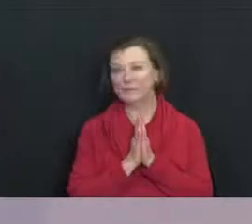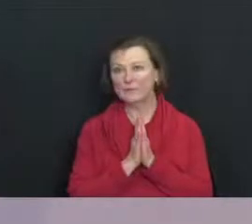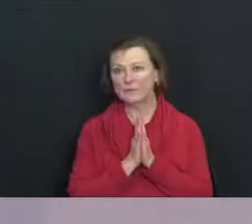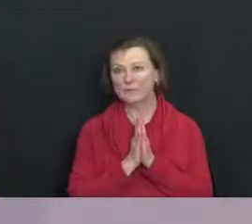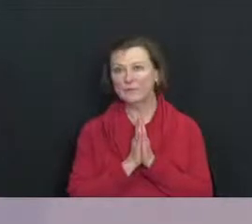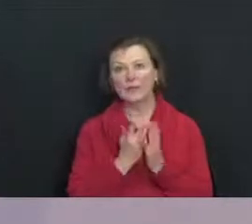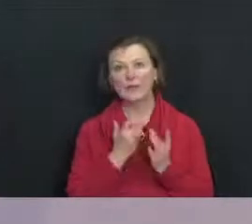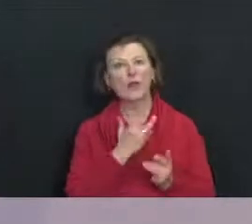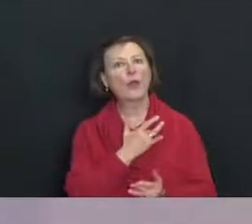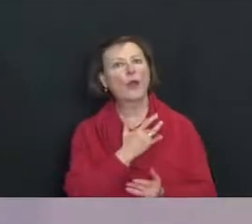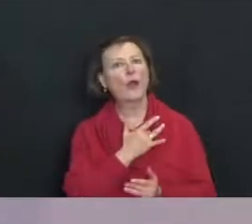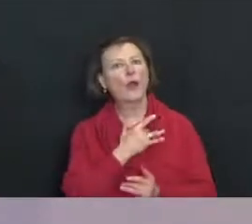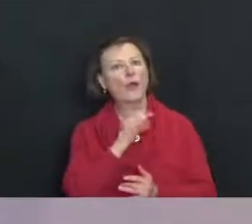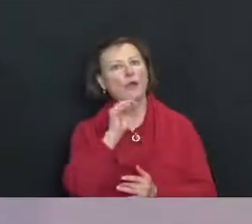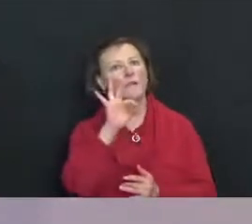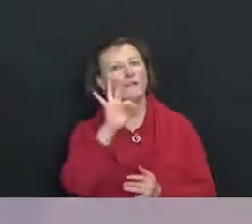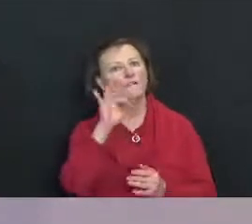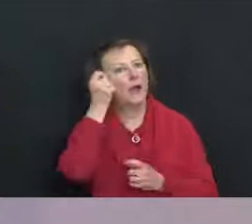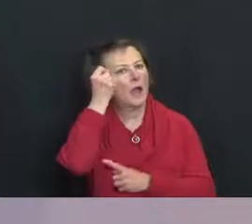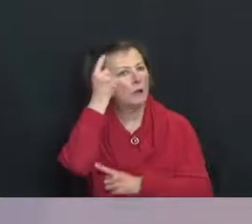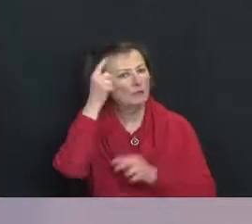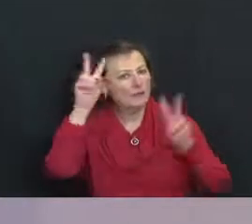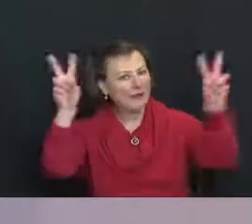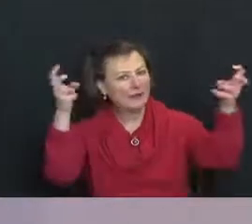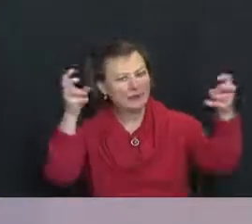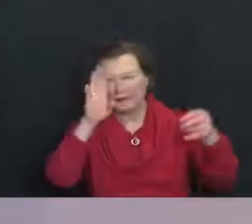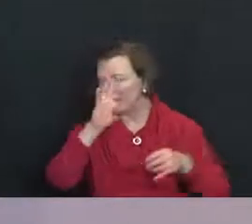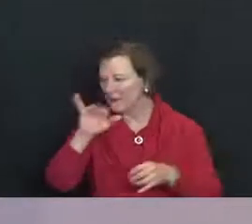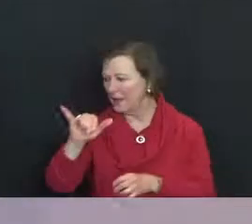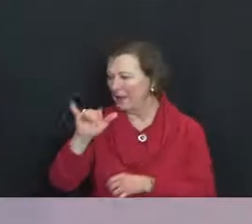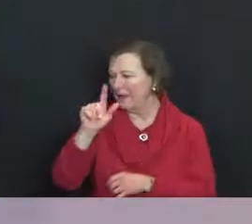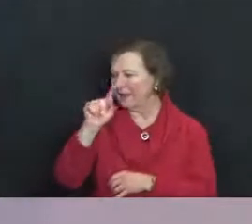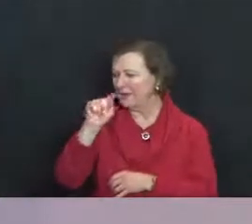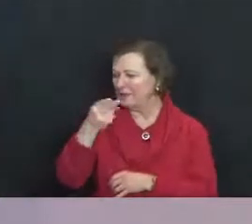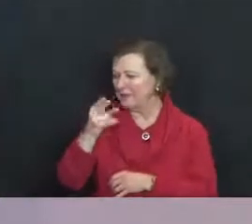The Heart of Understanding by Thich Nhat Hanh.